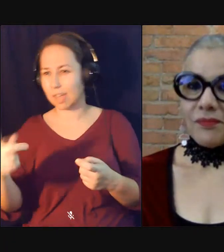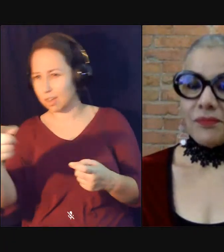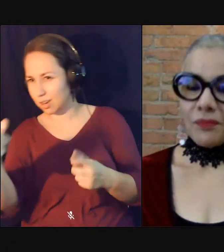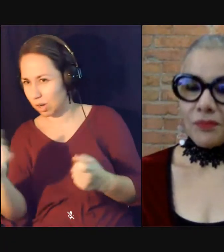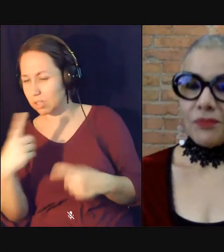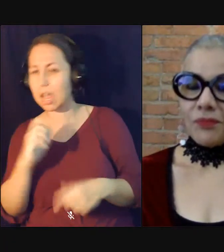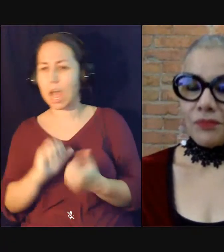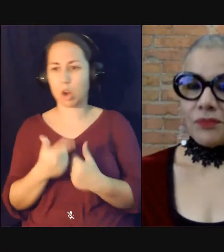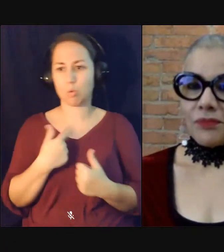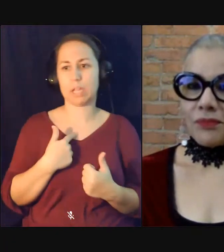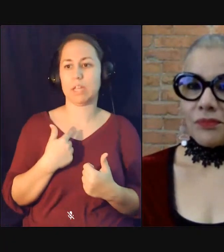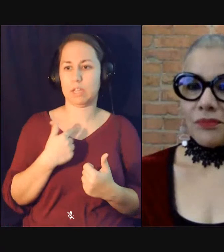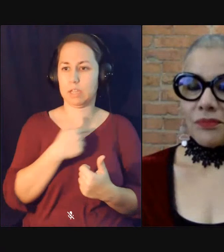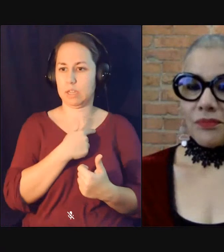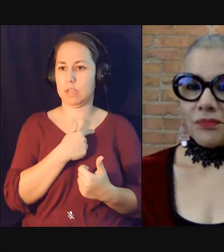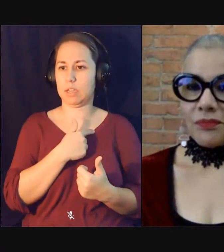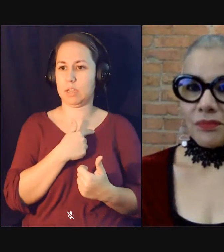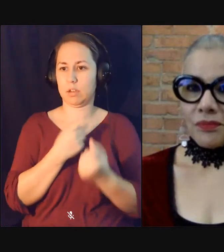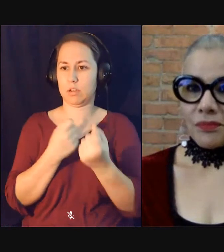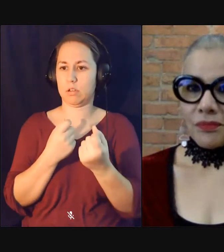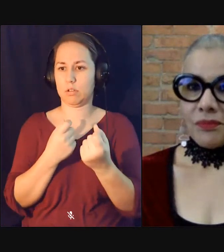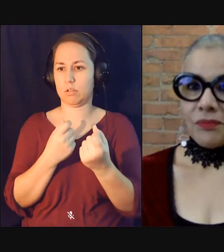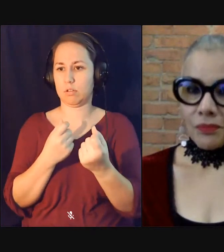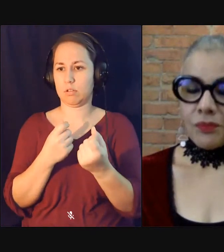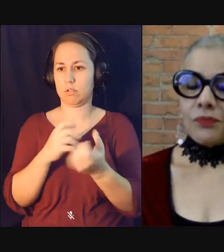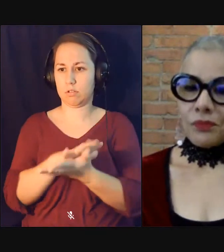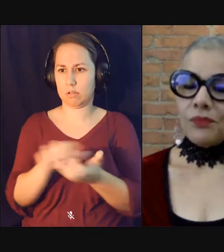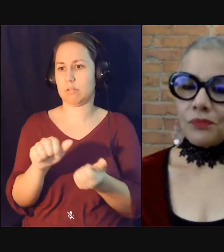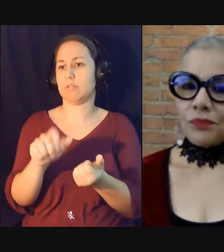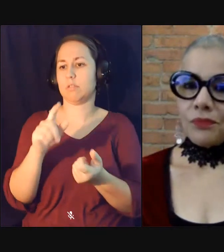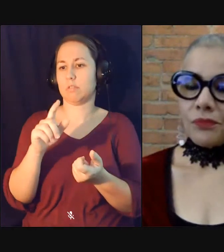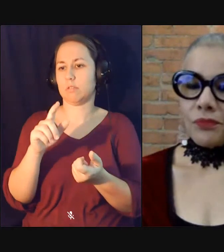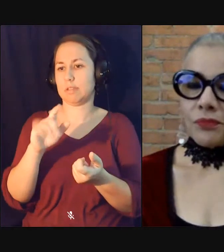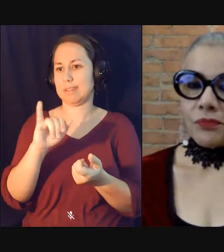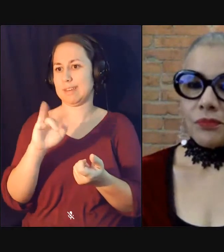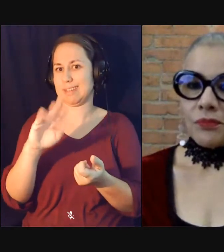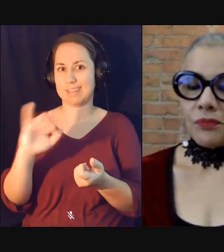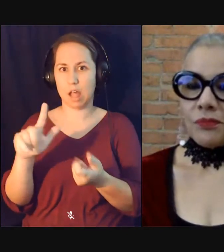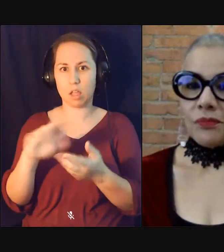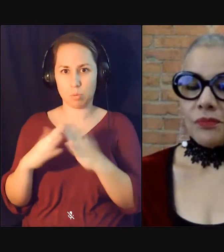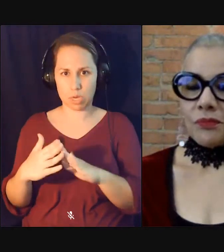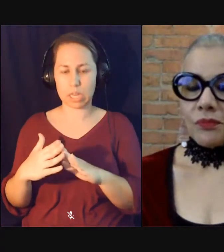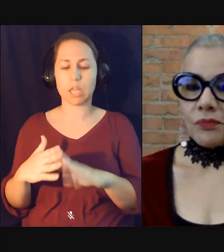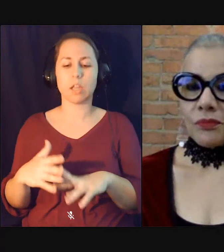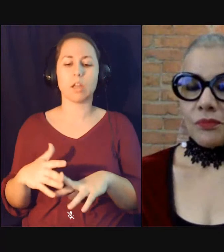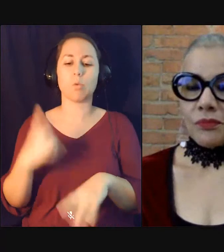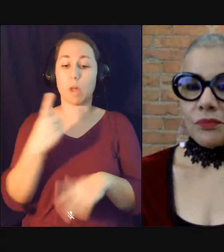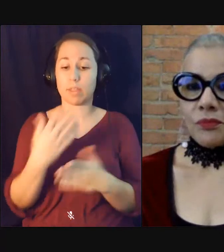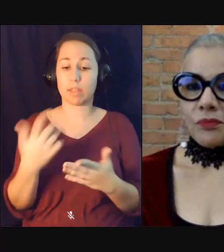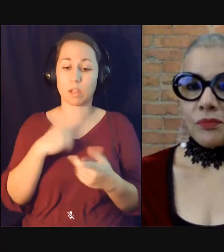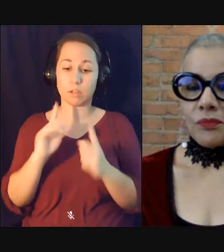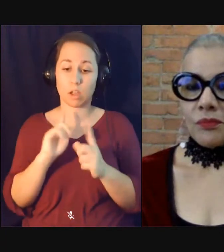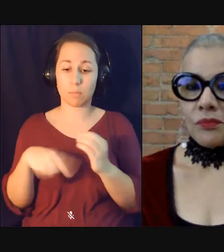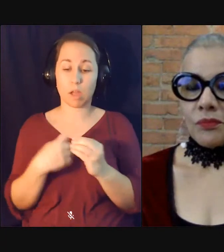own community? I think these are sort of the same questions. One of the things I talk about in the book, and